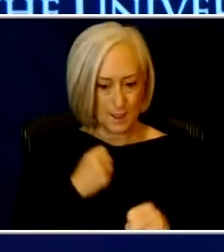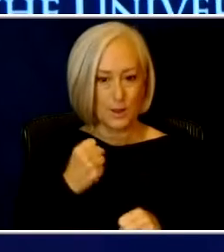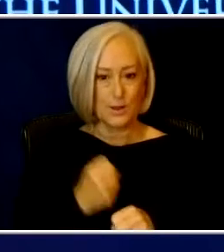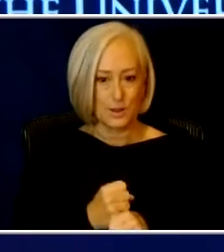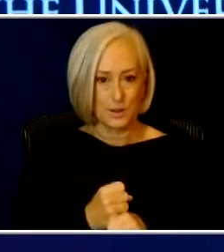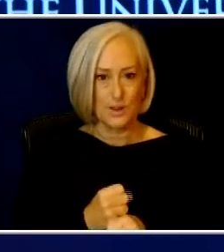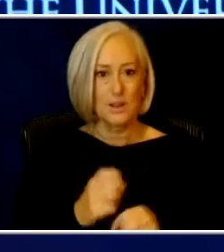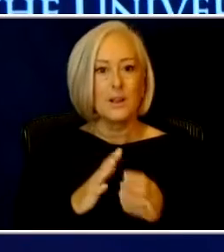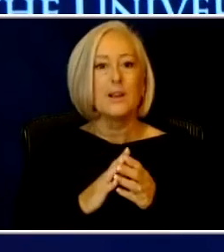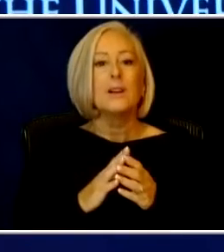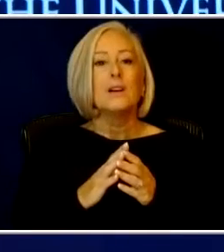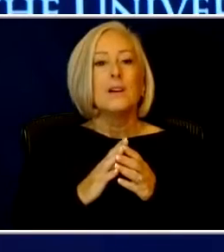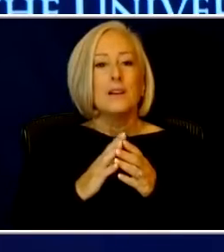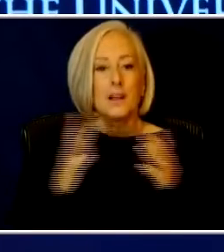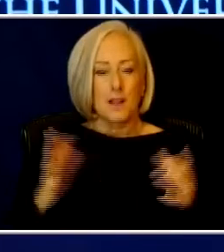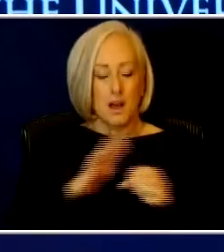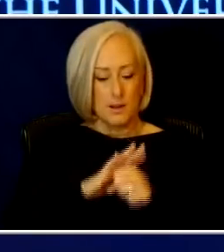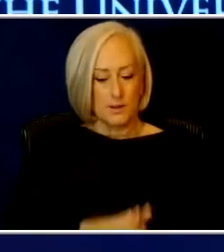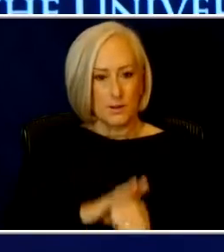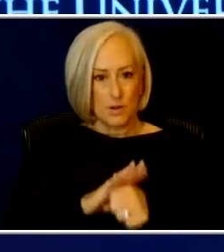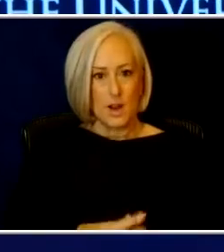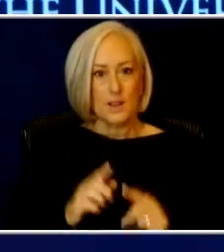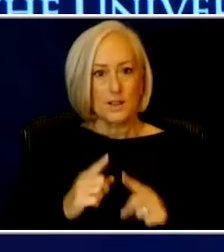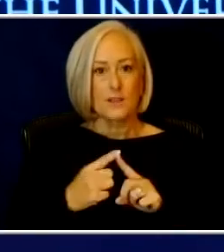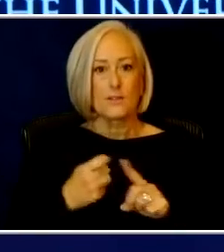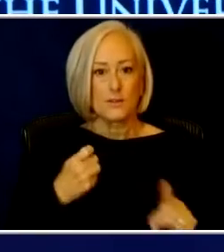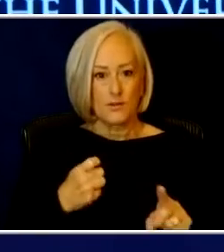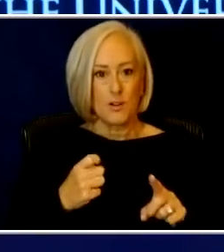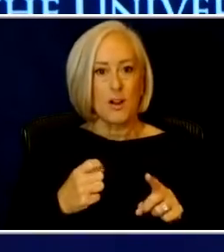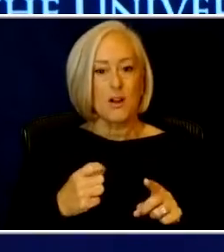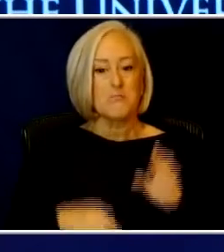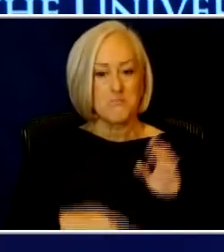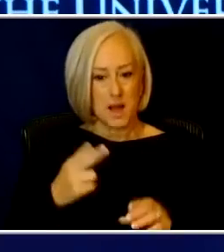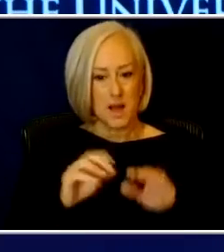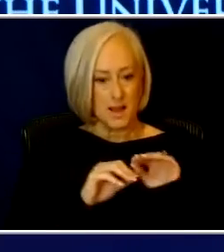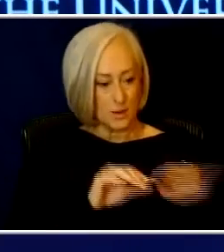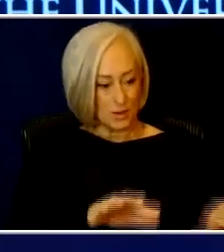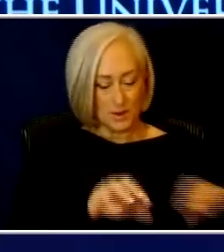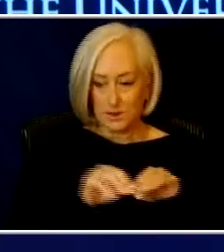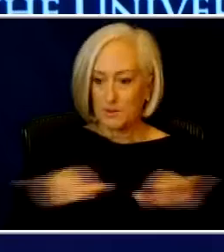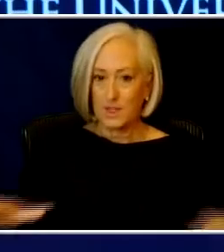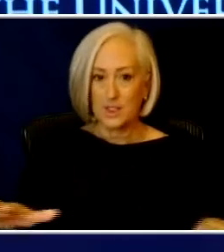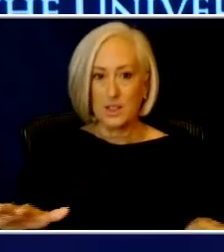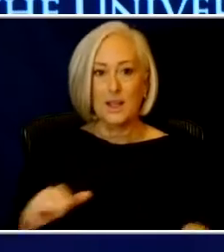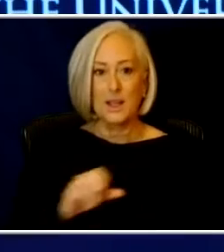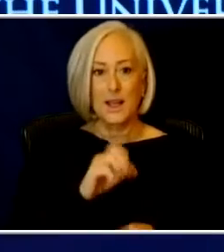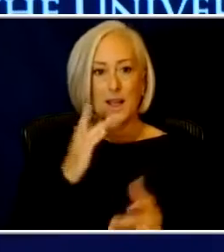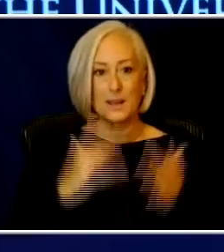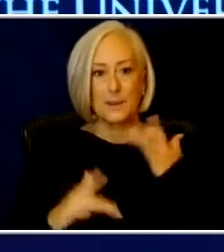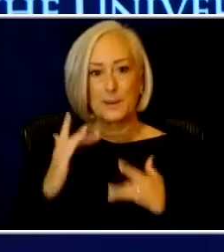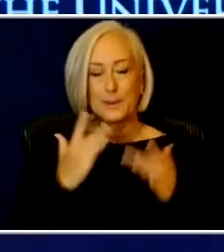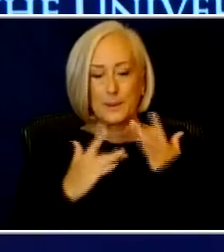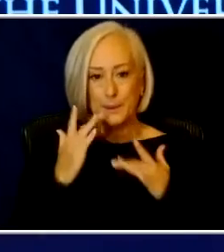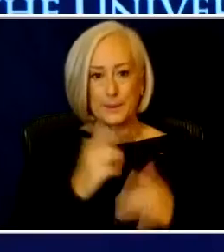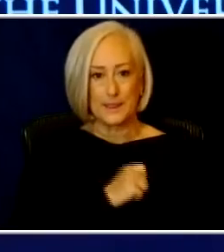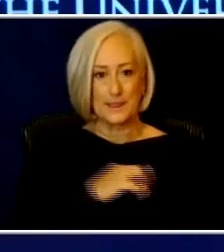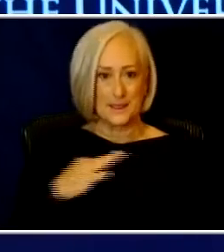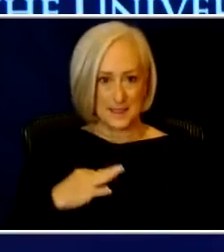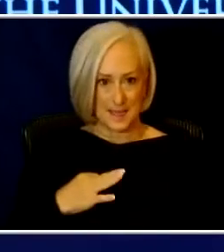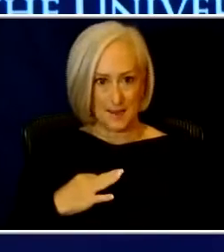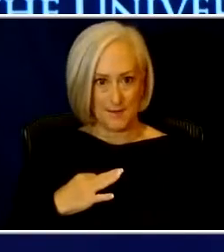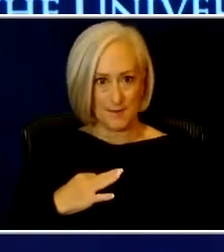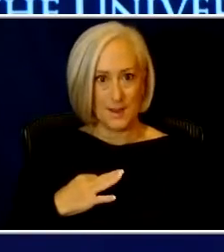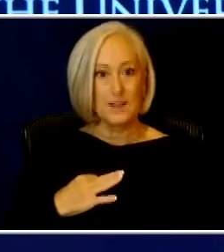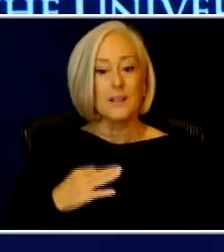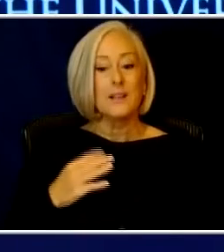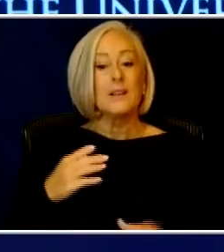transmission and workforce depletion. After we hear from our physicians, we'll open up this report or this session to reporters and to